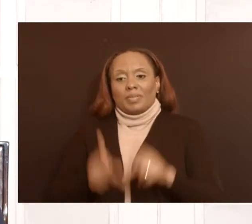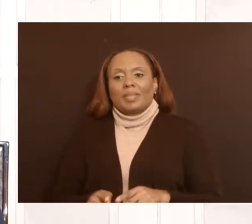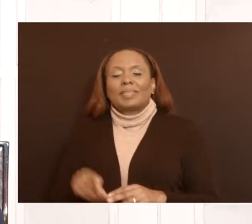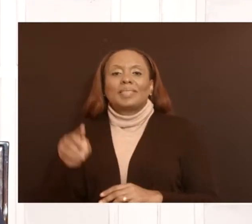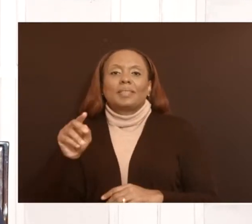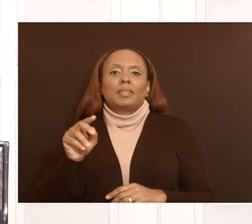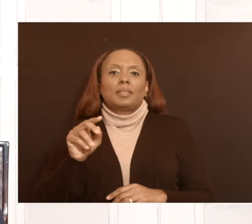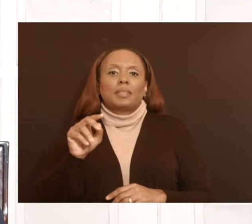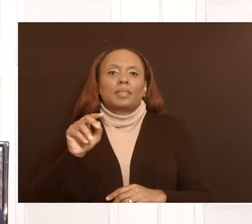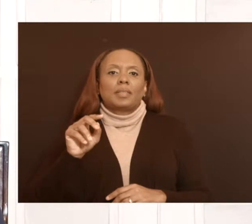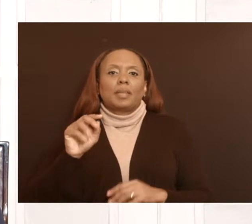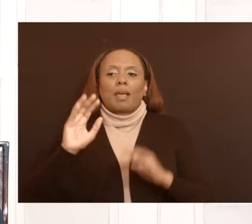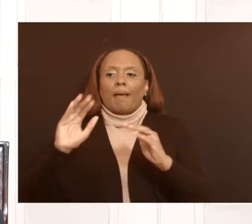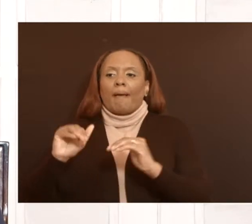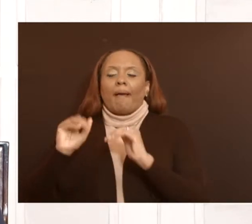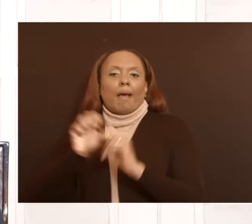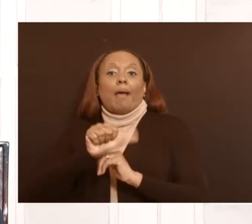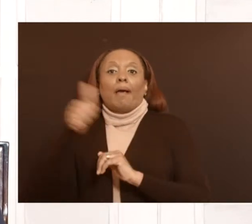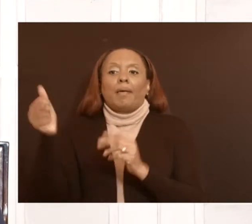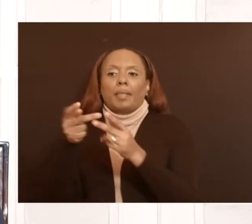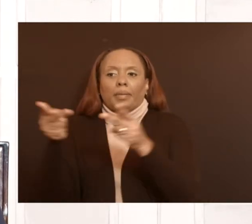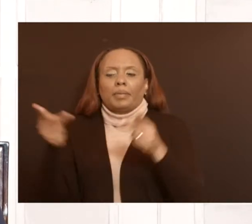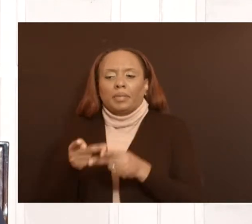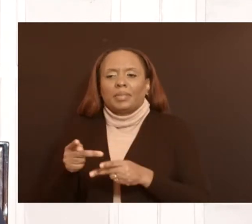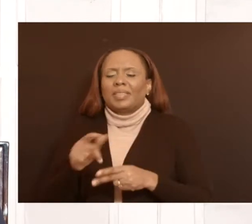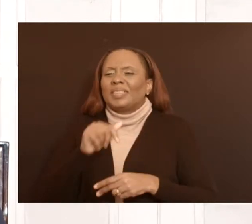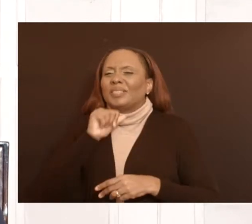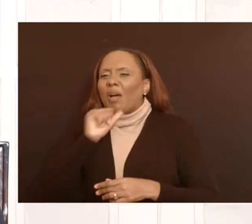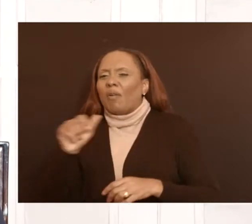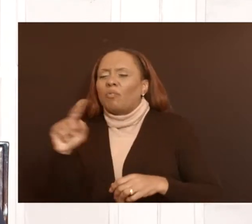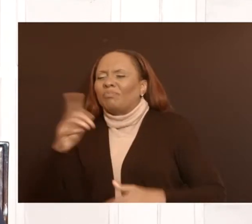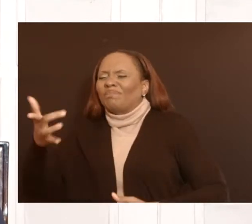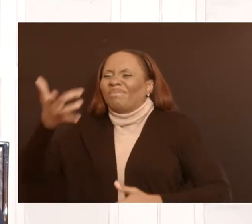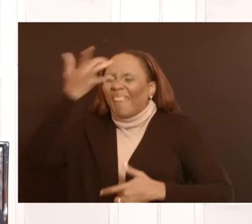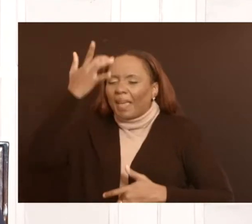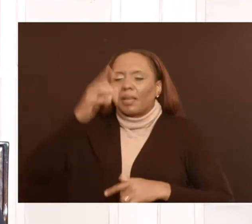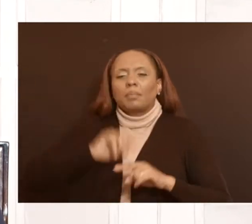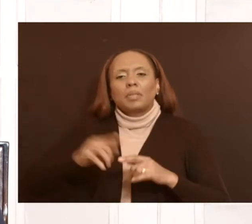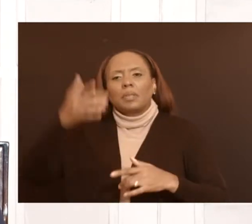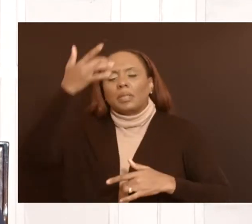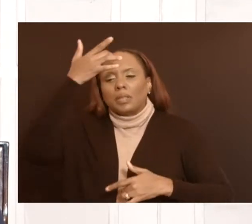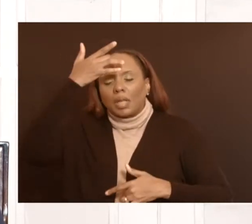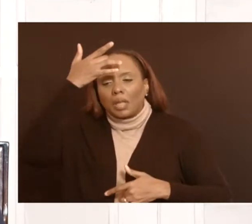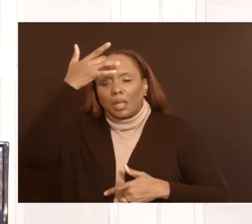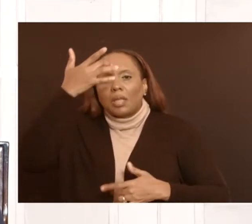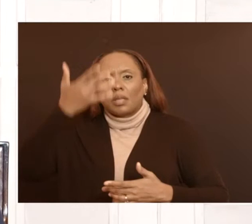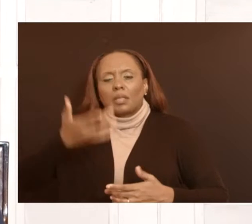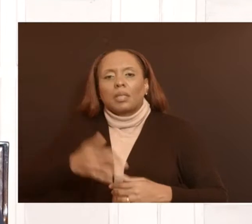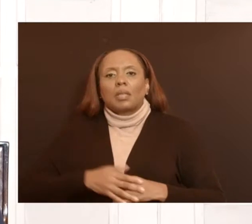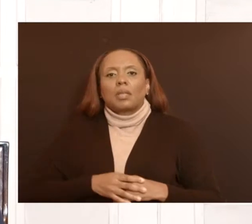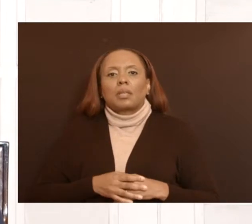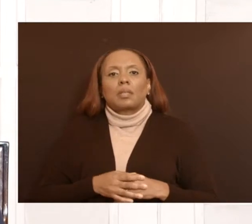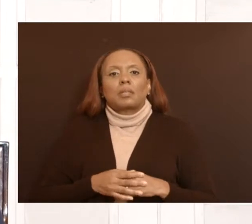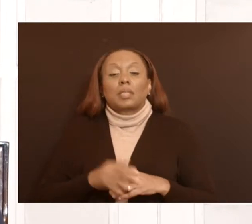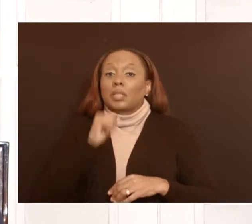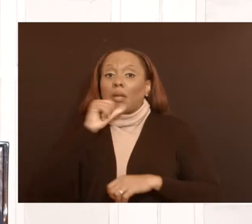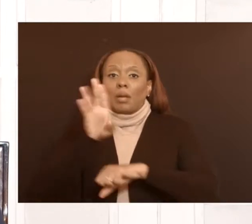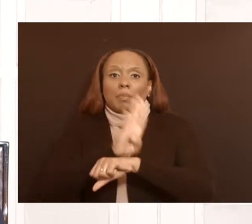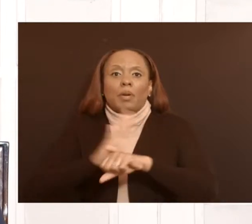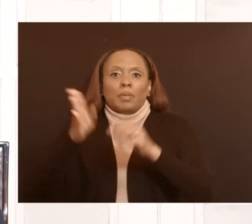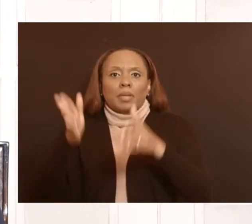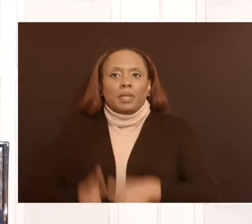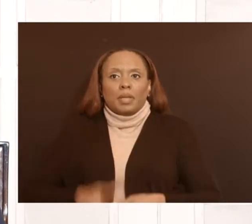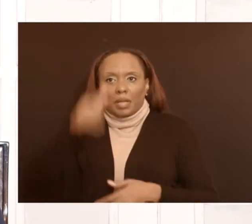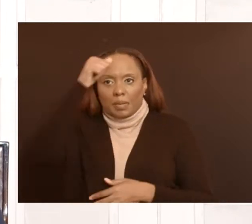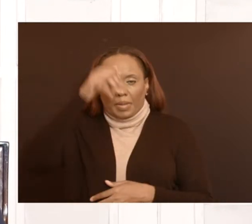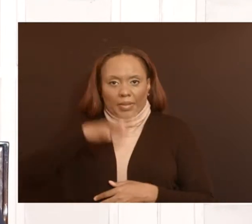have a recovering male who is in that area, who is Barbadian, who was extremely ill at presentation, but who is doing quite well at this point. In